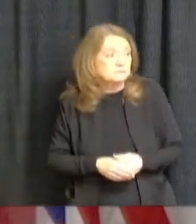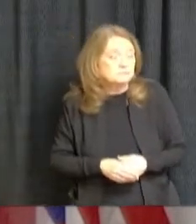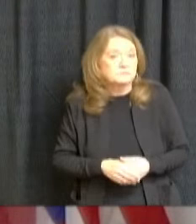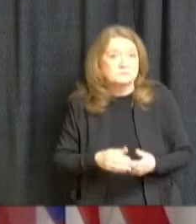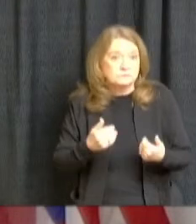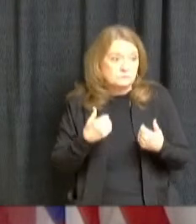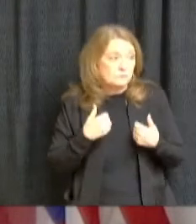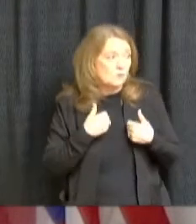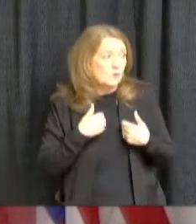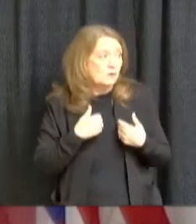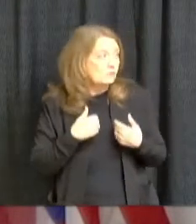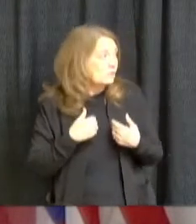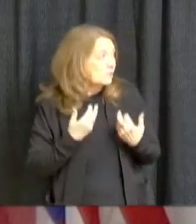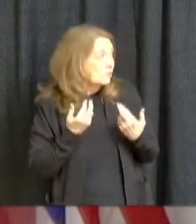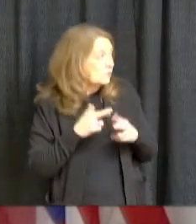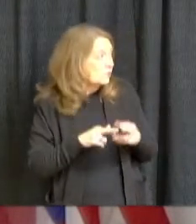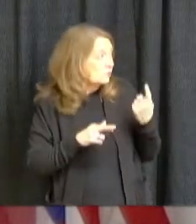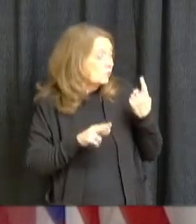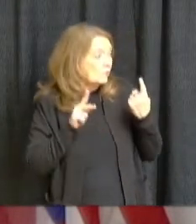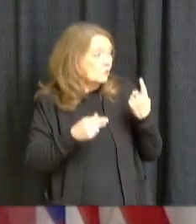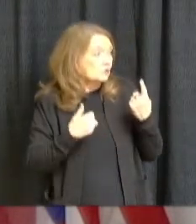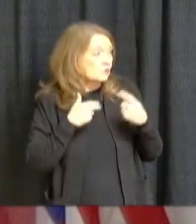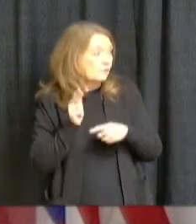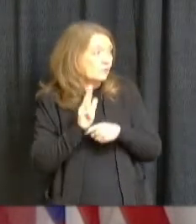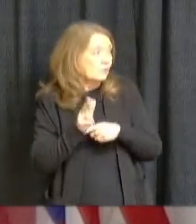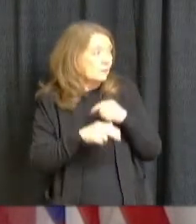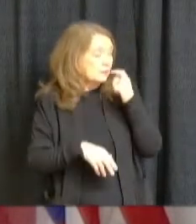we have room for one person. You have 3 minutes.